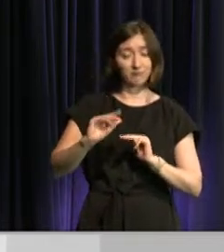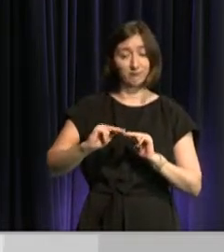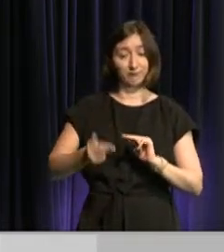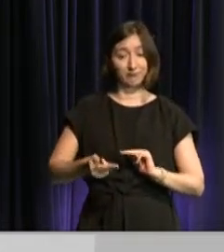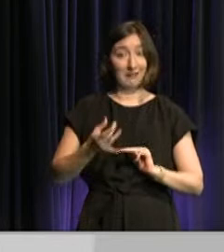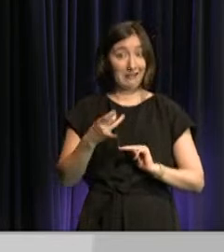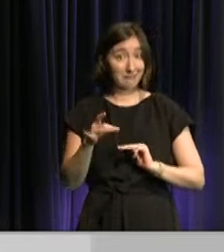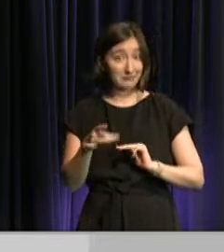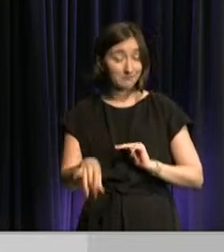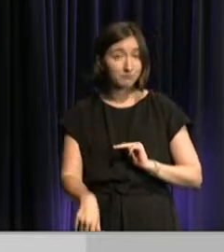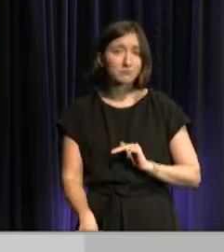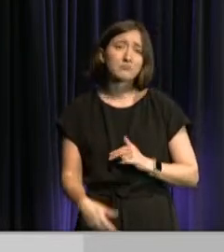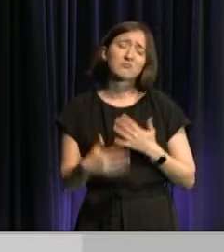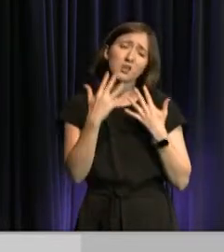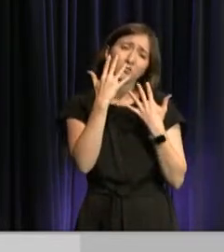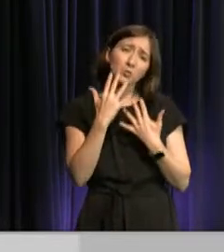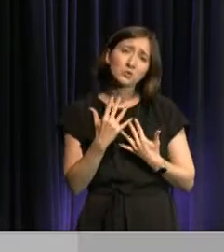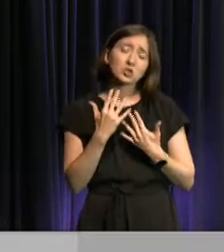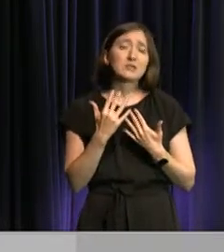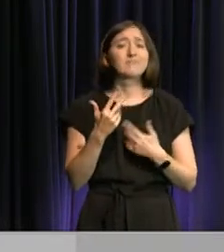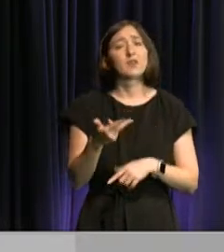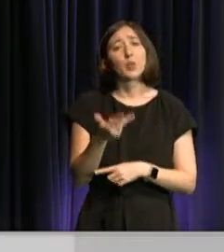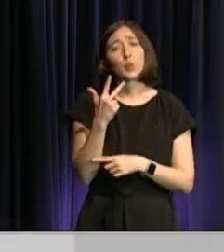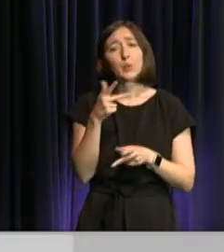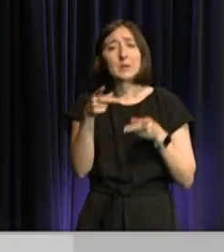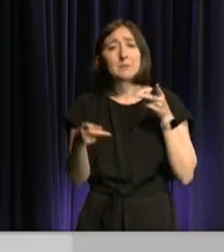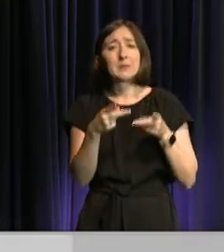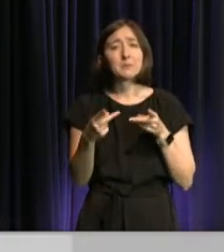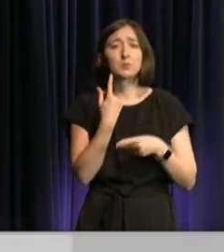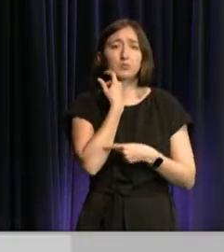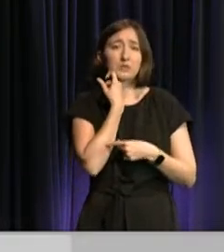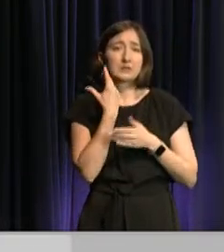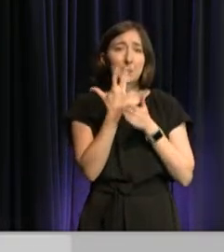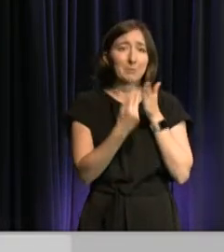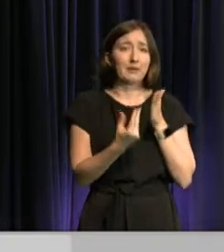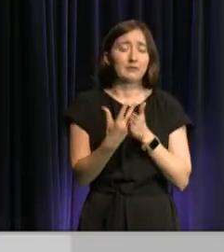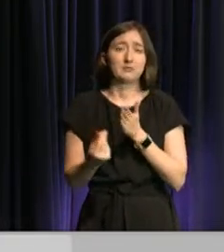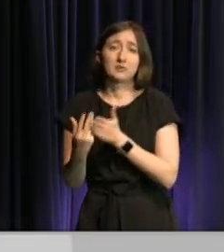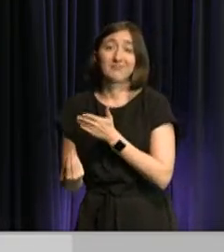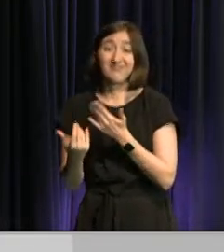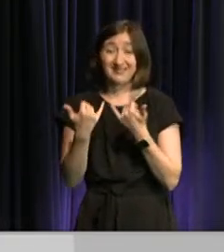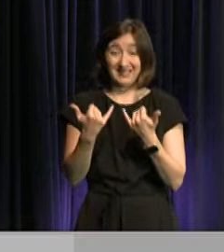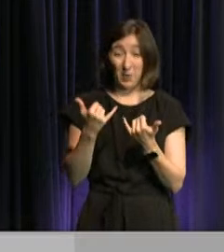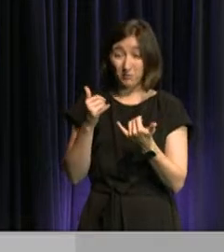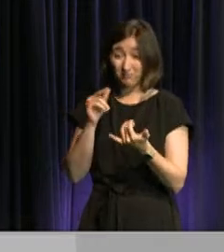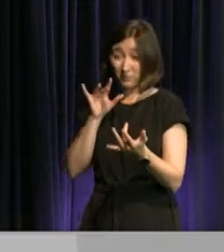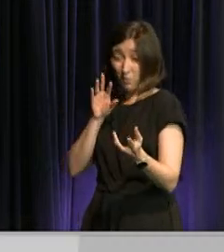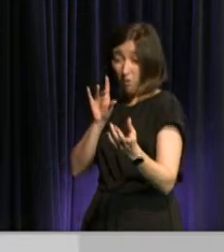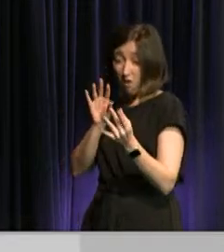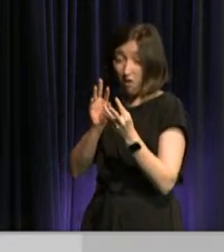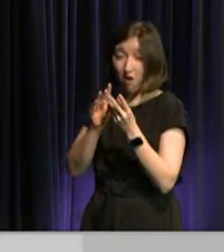this evening. The total lives lost in our community to COVID-19 since this pandemic began is